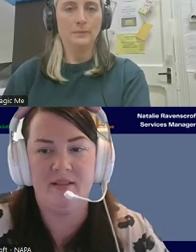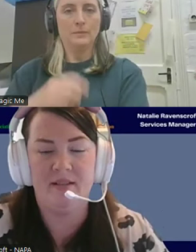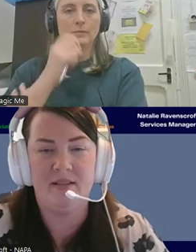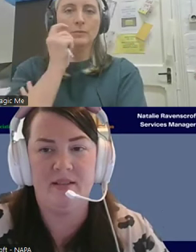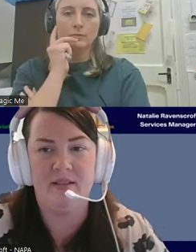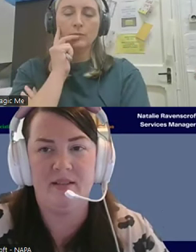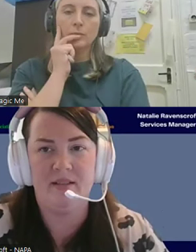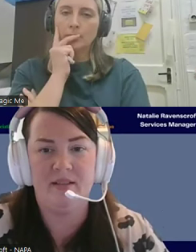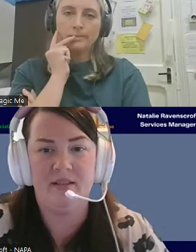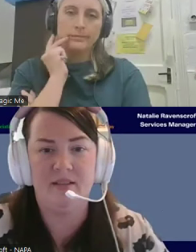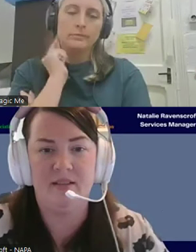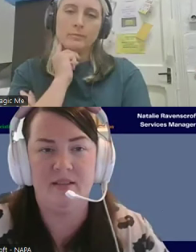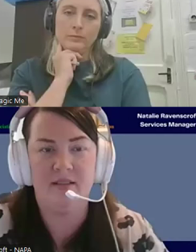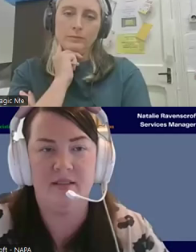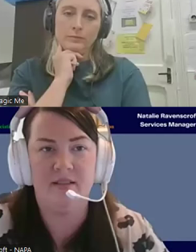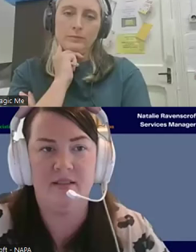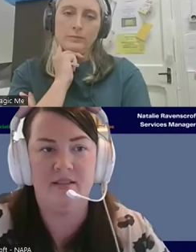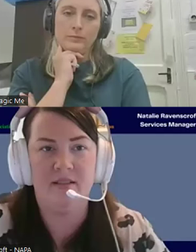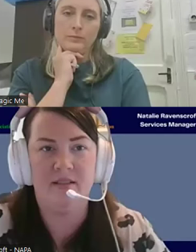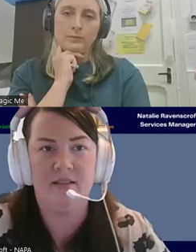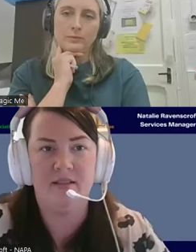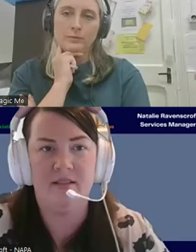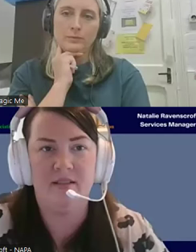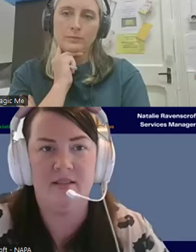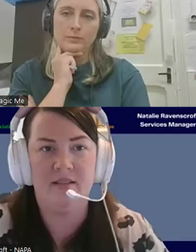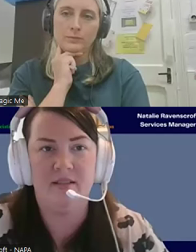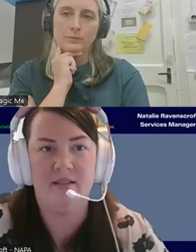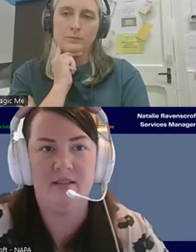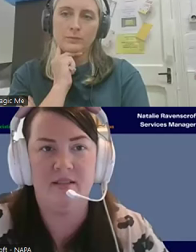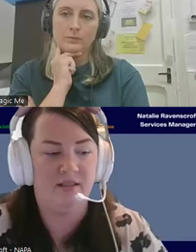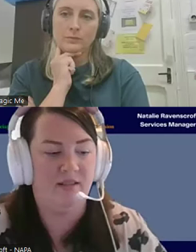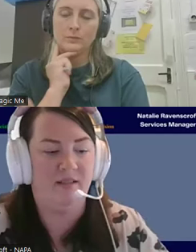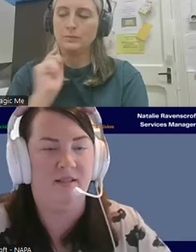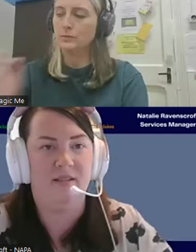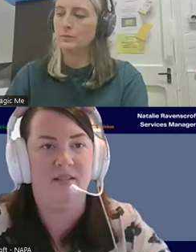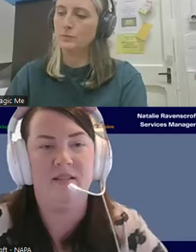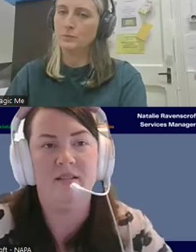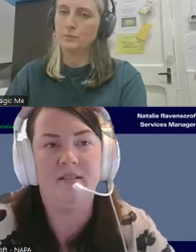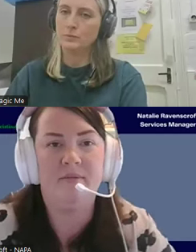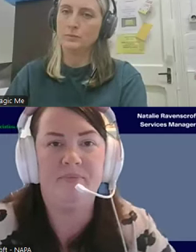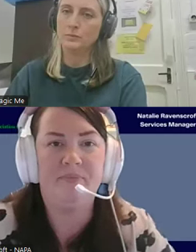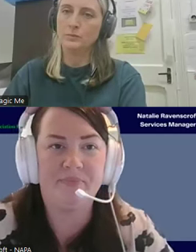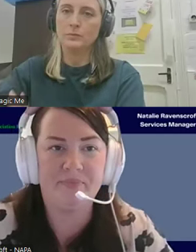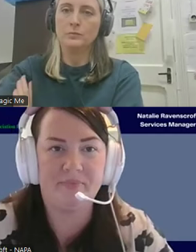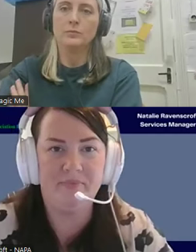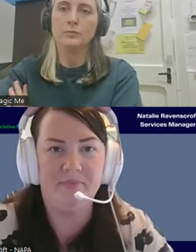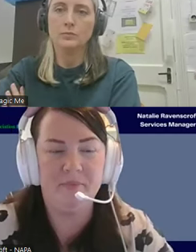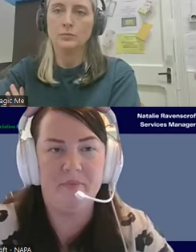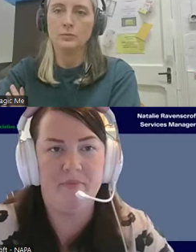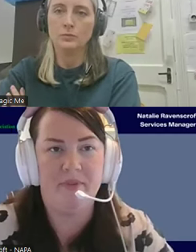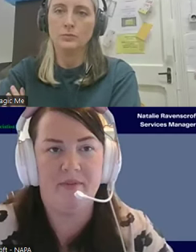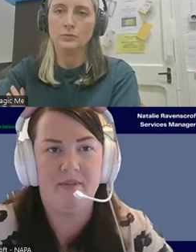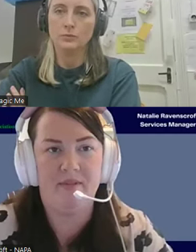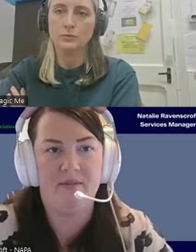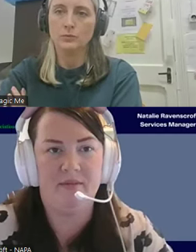We'll also have a few minutes at the end of the session for a survey, which will help inform us about not only to review the session, but look forward